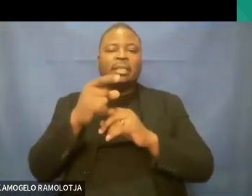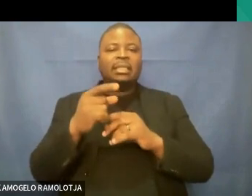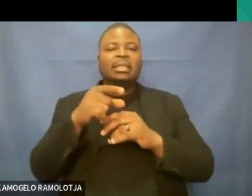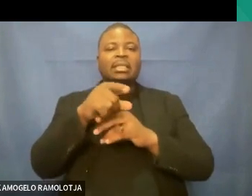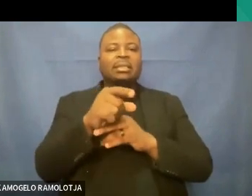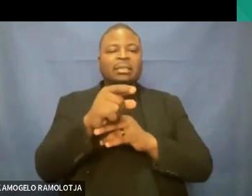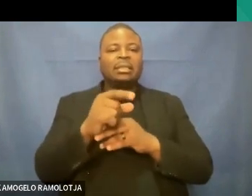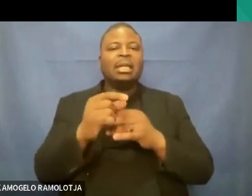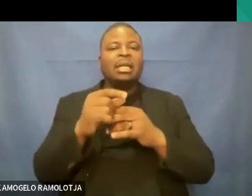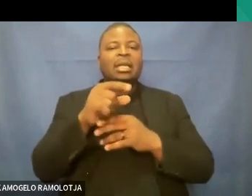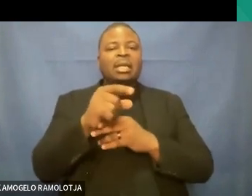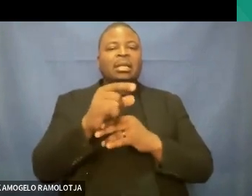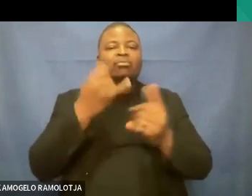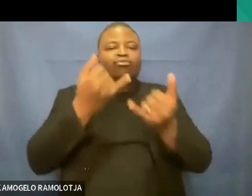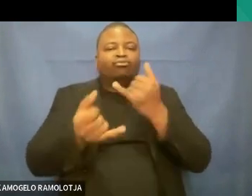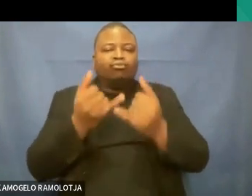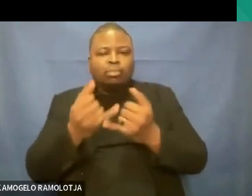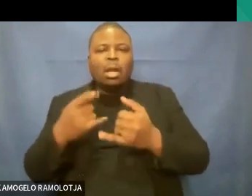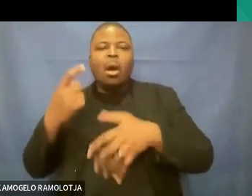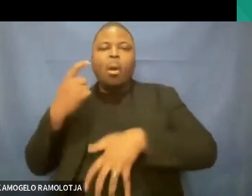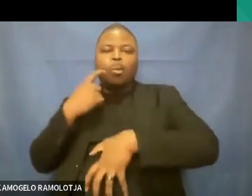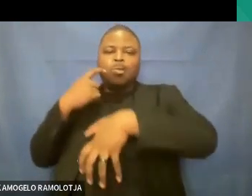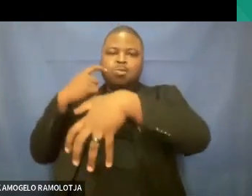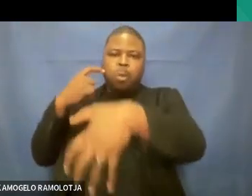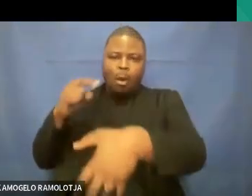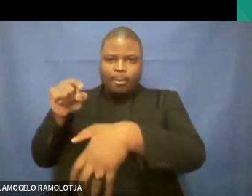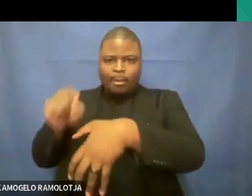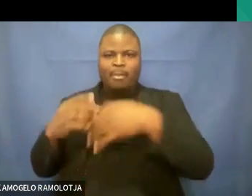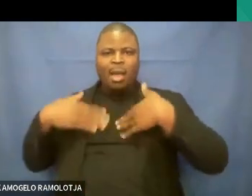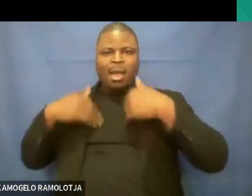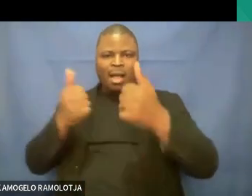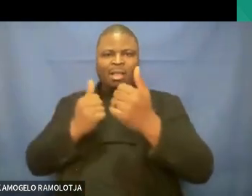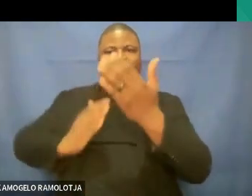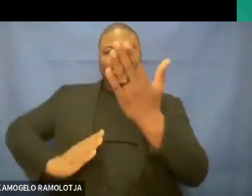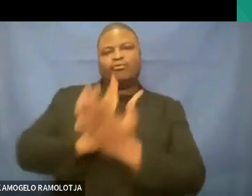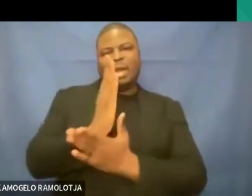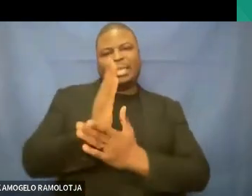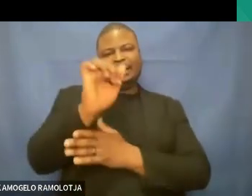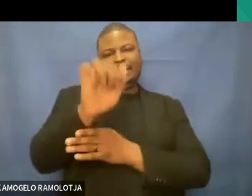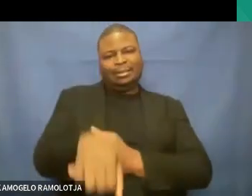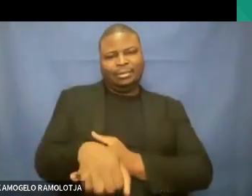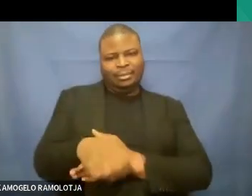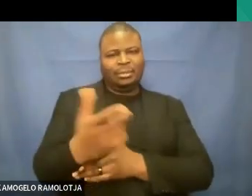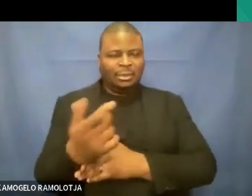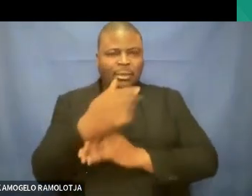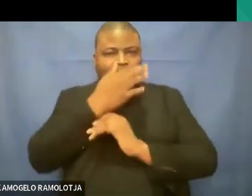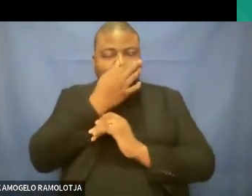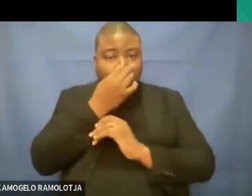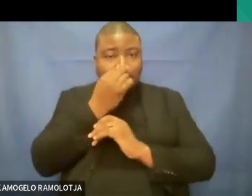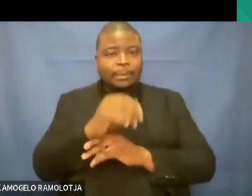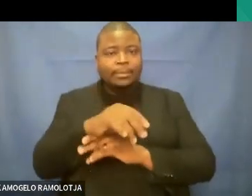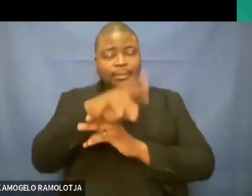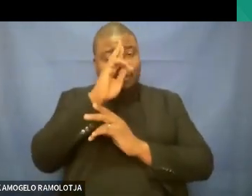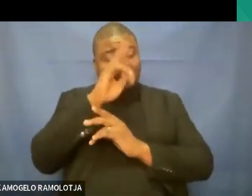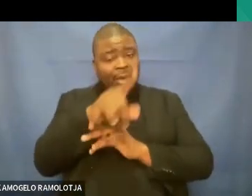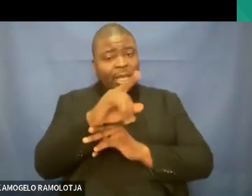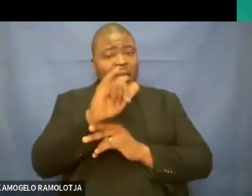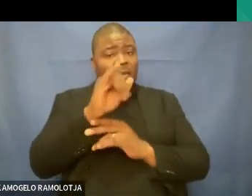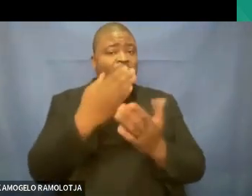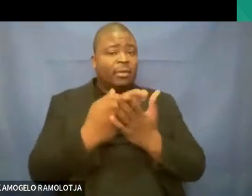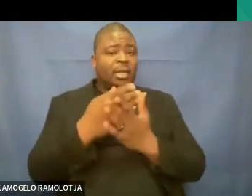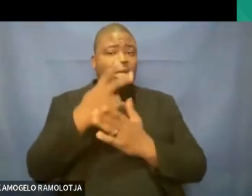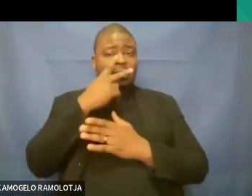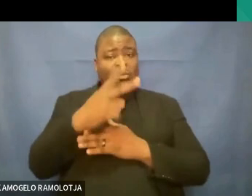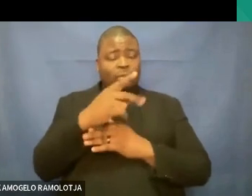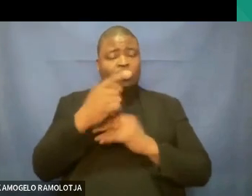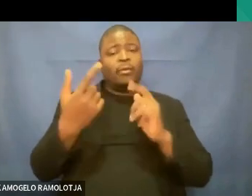reproductive health and rights. And some of those, as you can see from these slides, looking from your left to